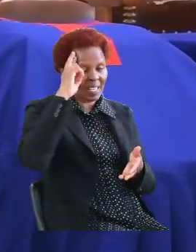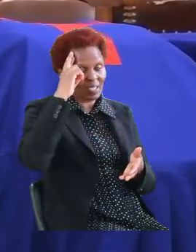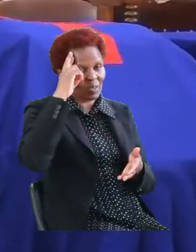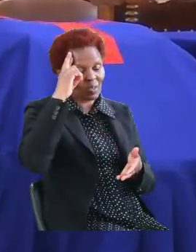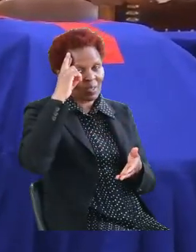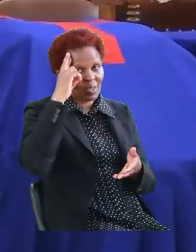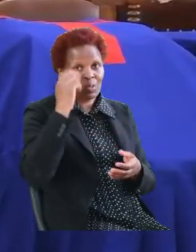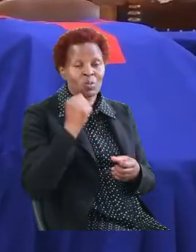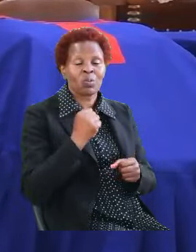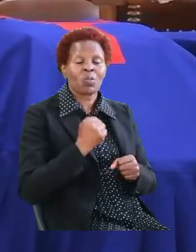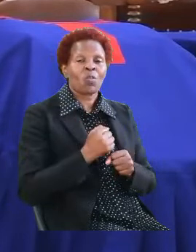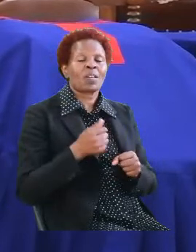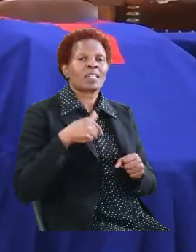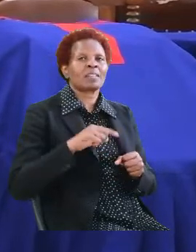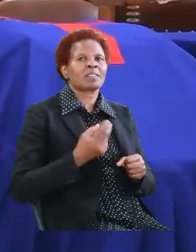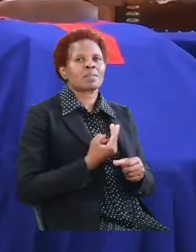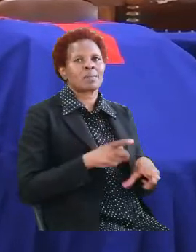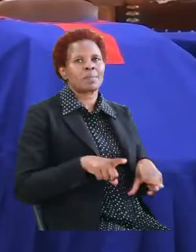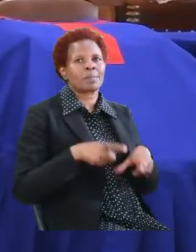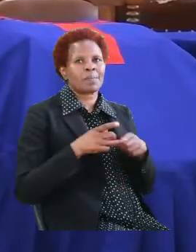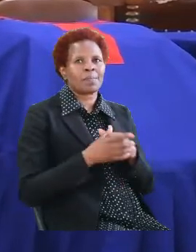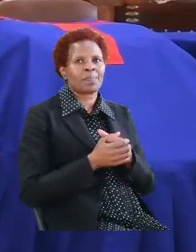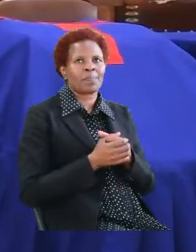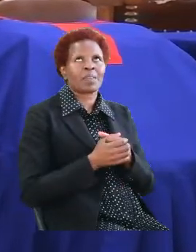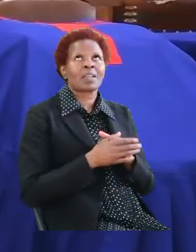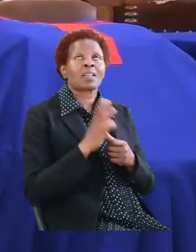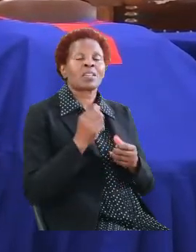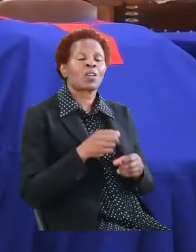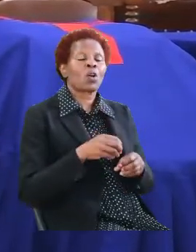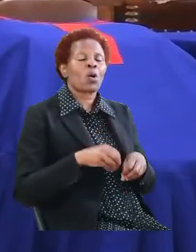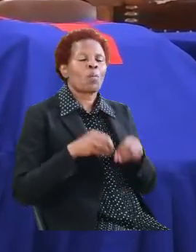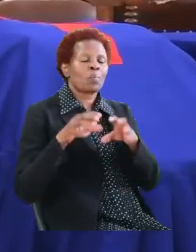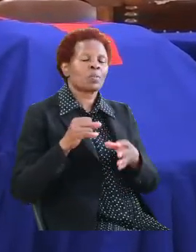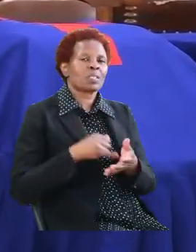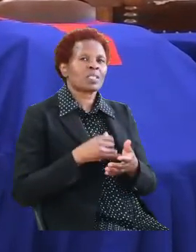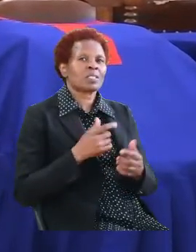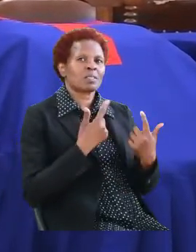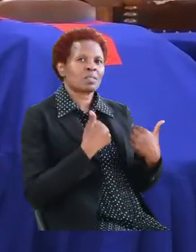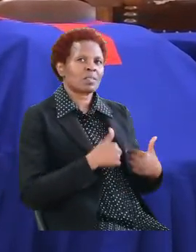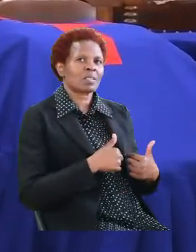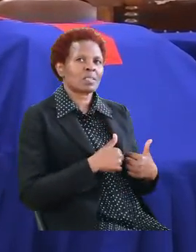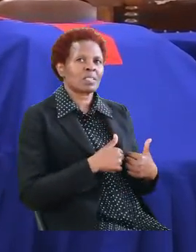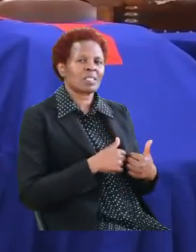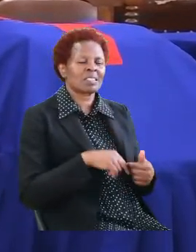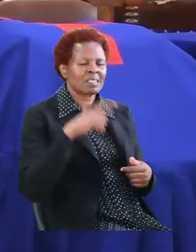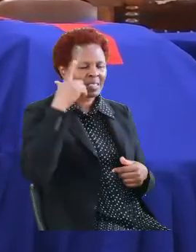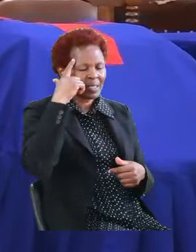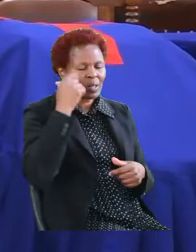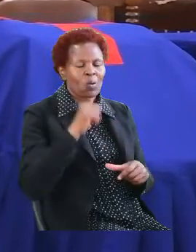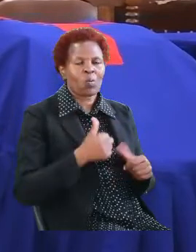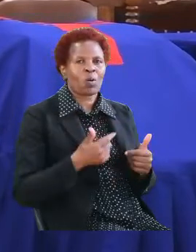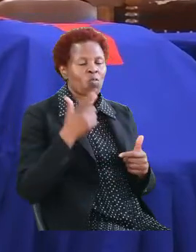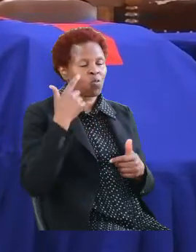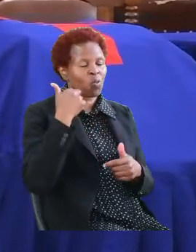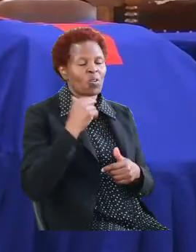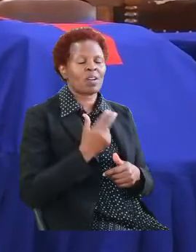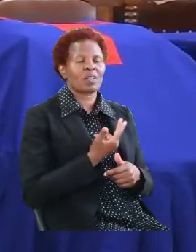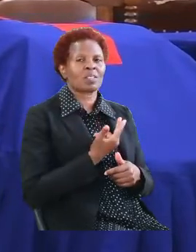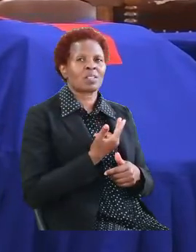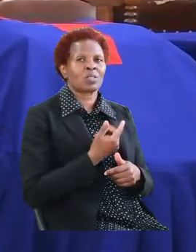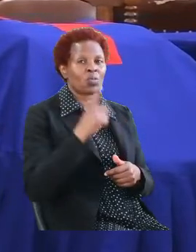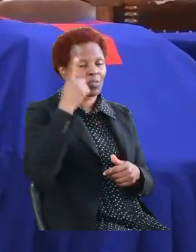us. And I want to believe the Lord has looked into our hearts. And he has considered it well for us to consider our